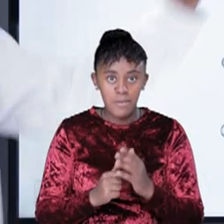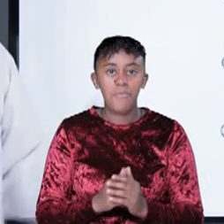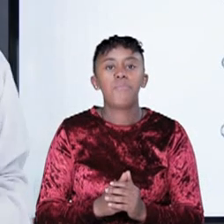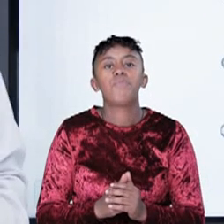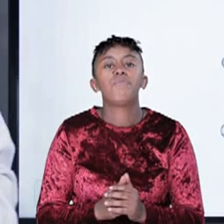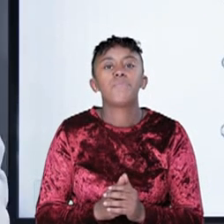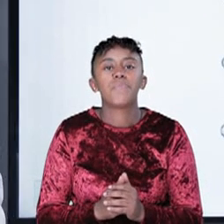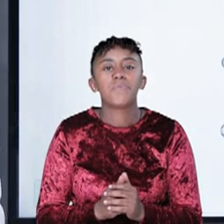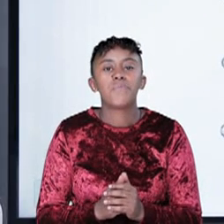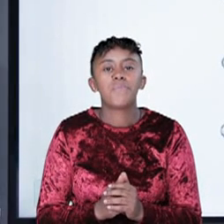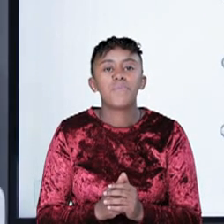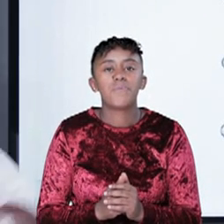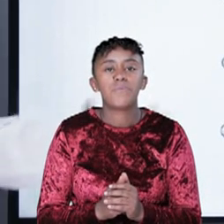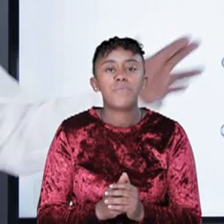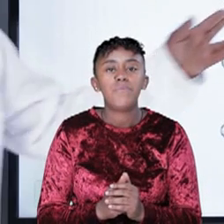look this one.